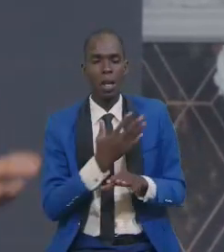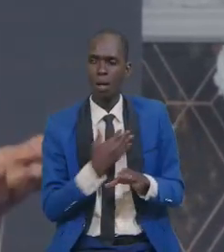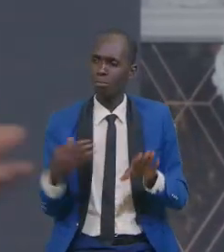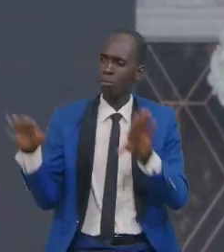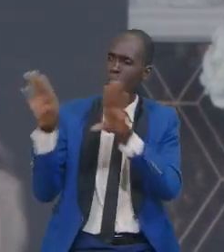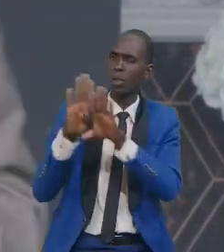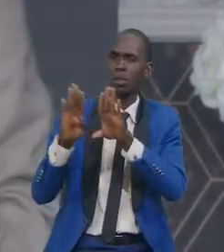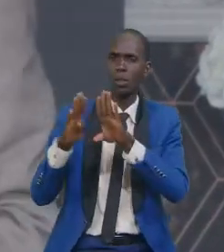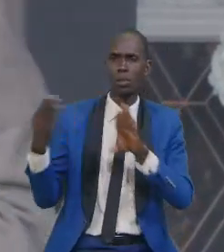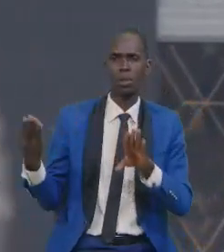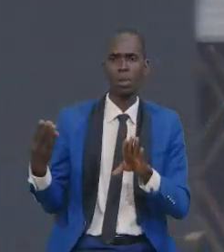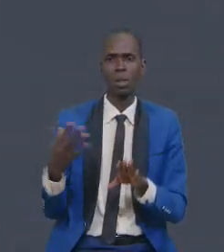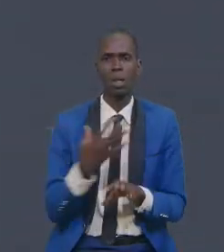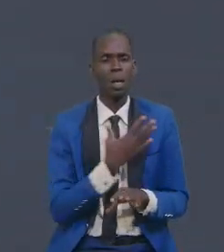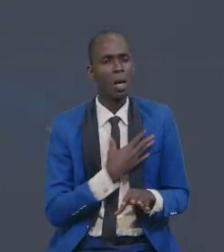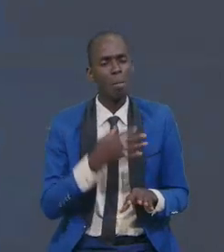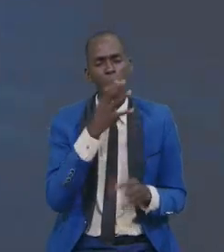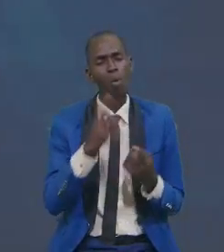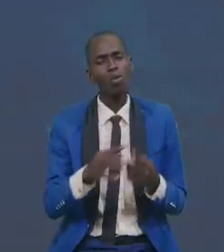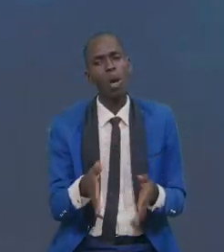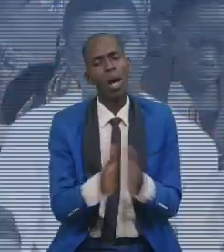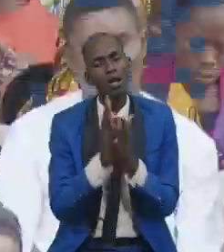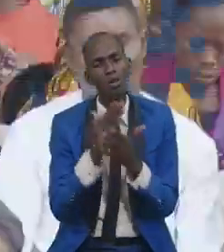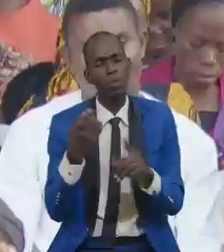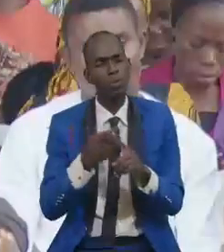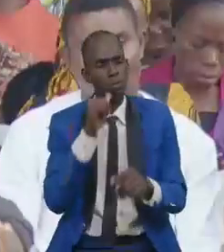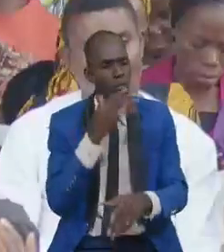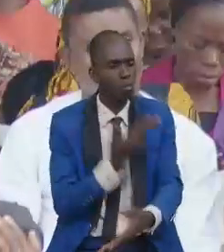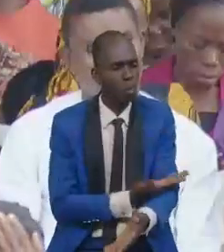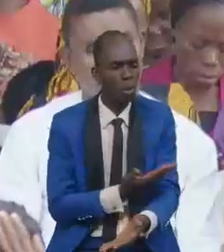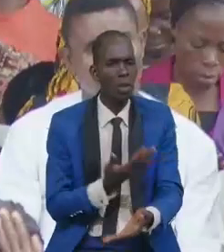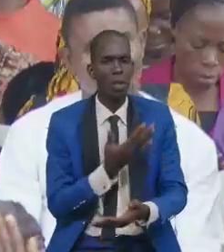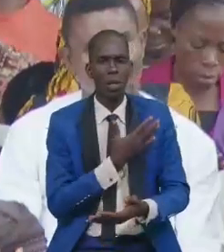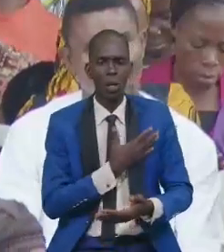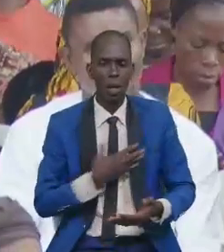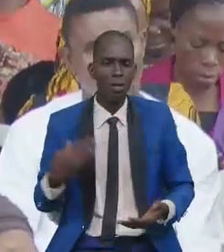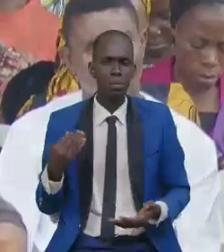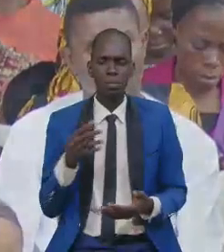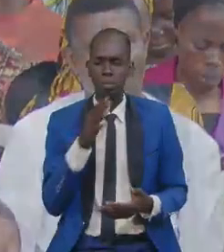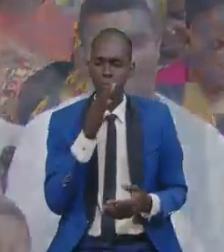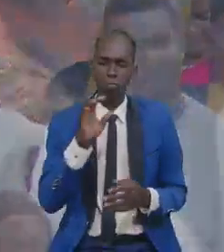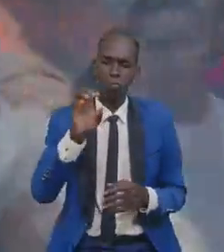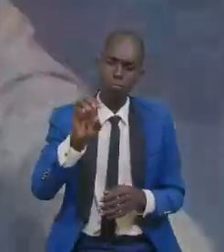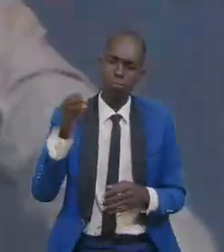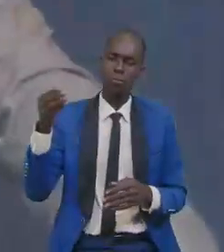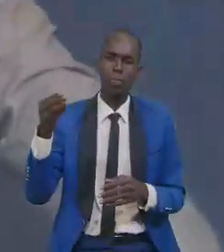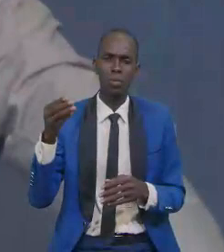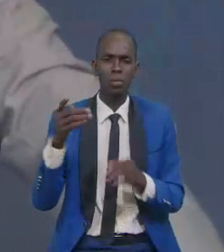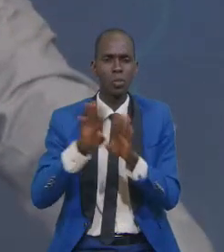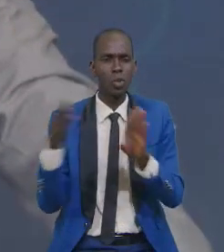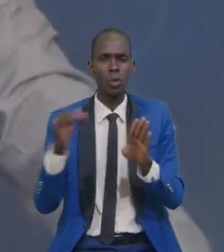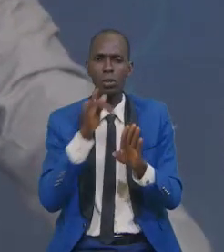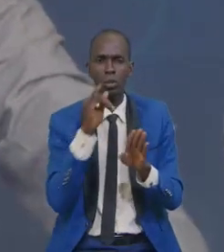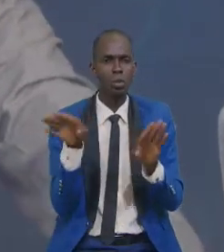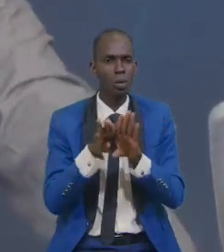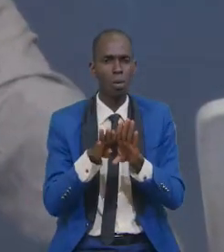the mother just wanted to ask something from the daughter and saw that the door is locked. Knocks the